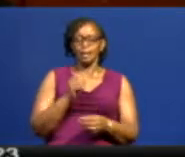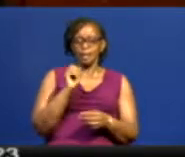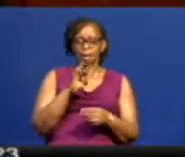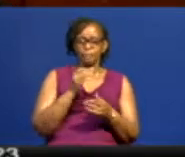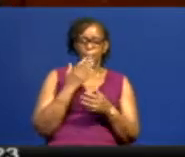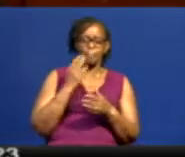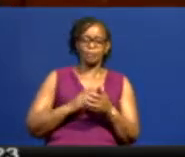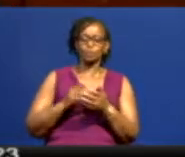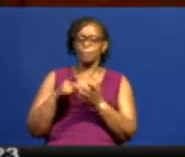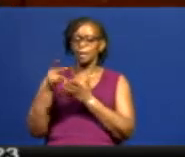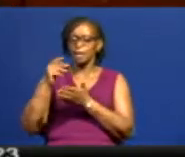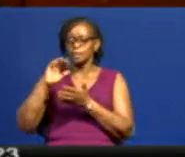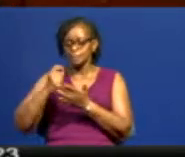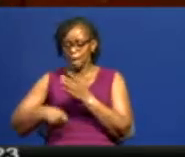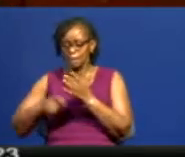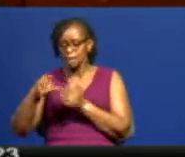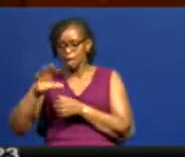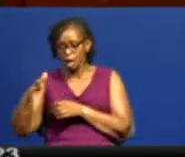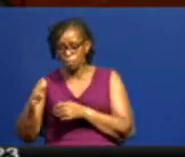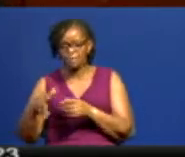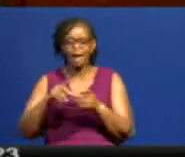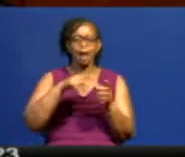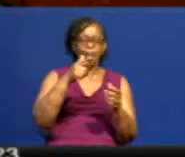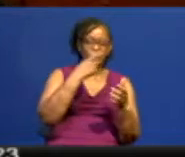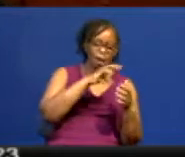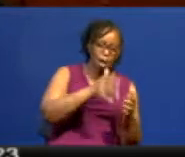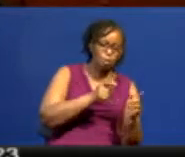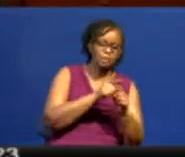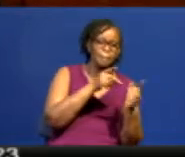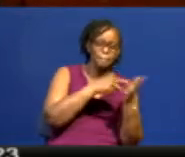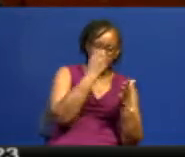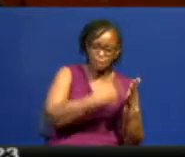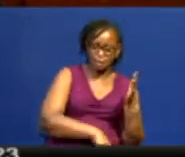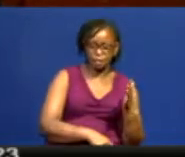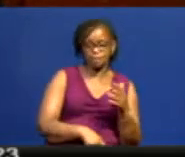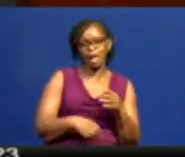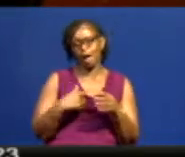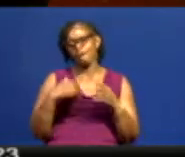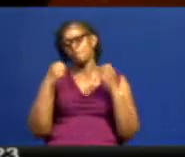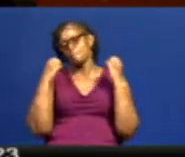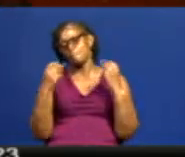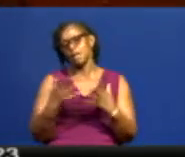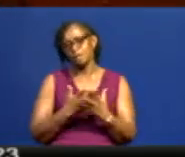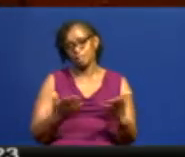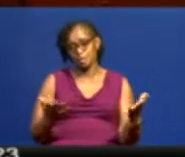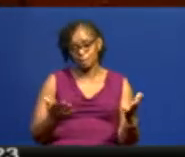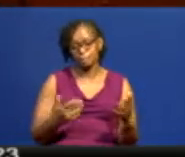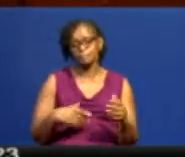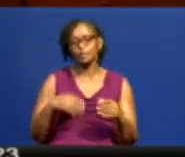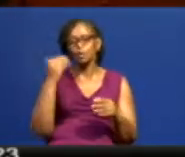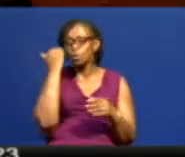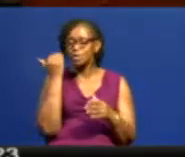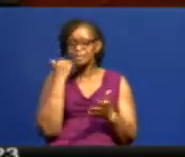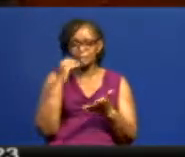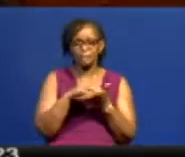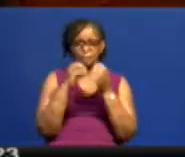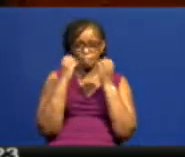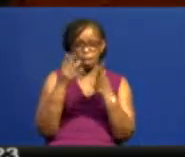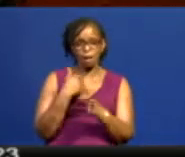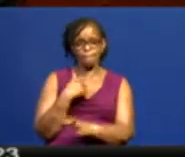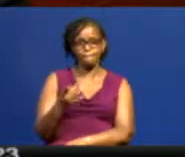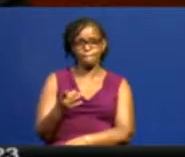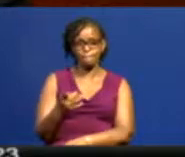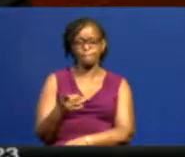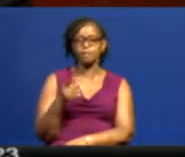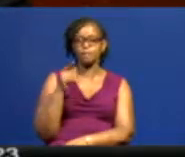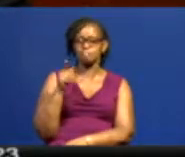Honourable Speaker, there are so many matters in court in this country. There are so many cases in court in this country that